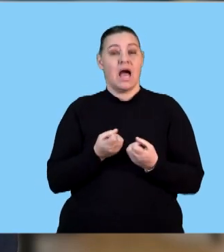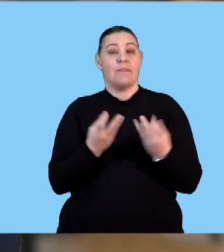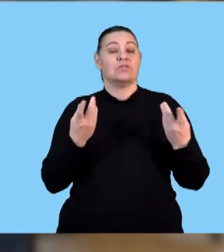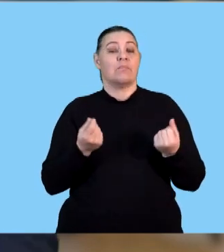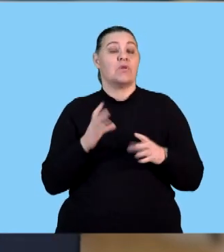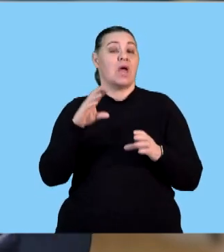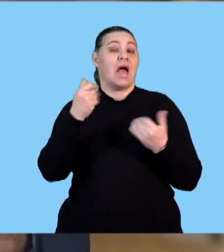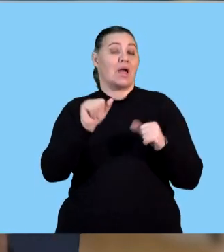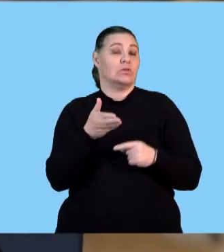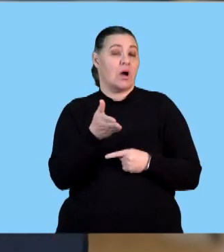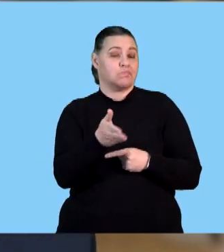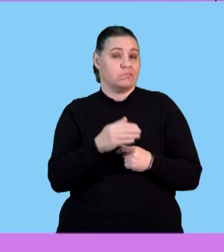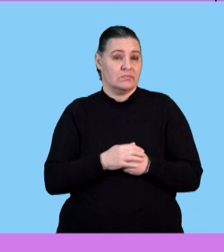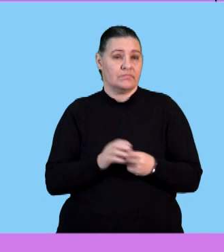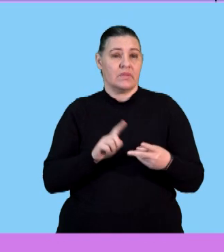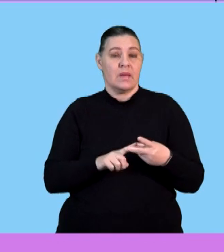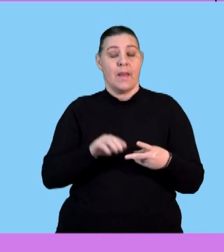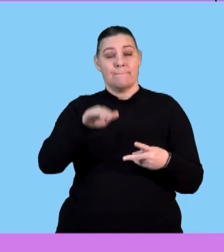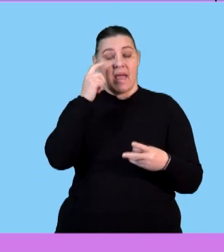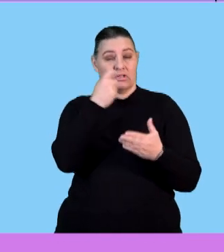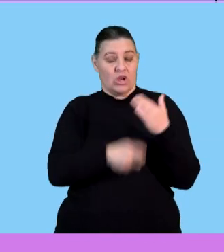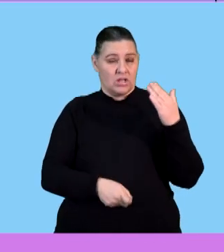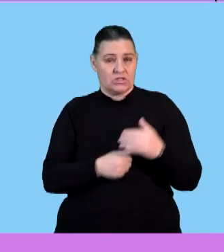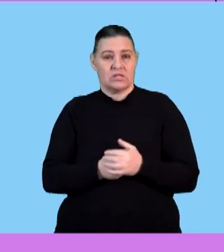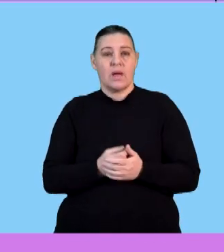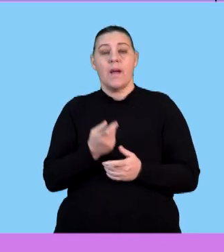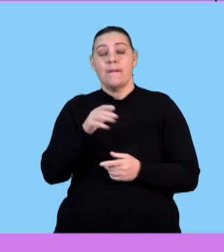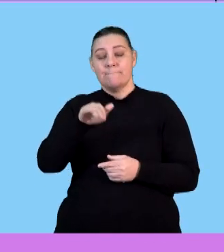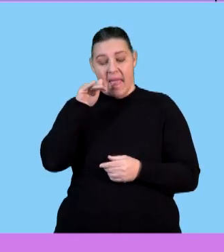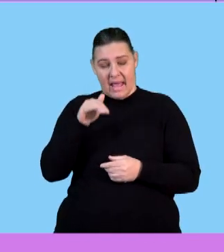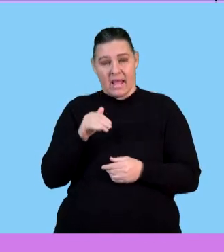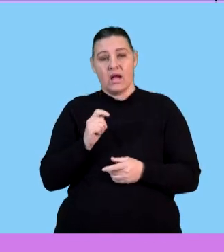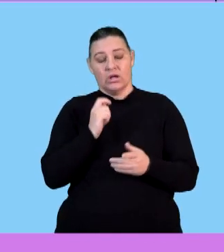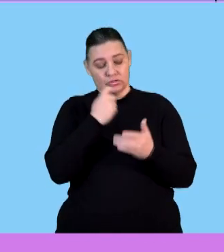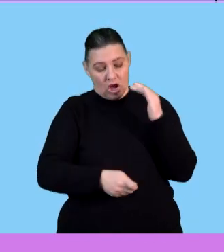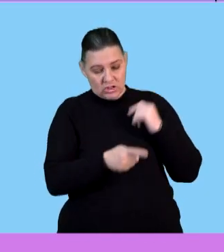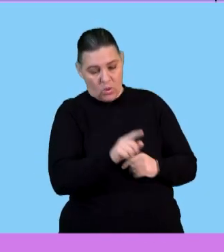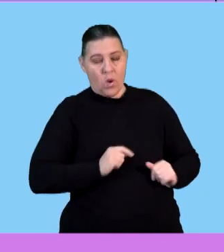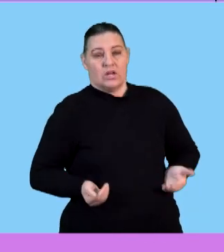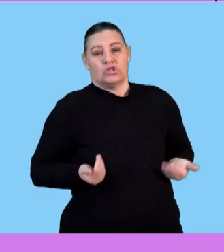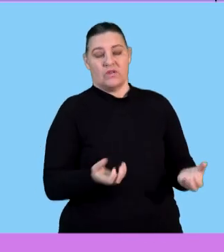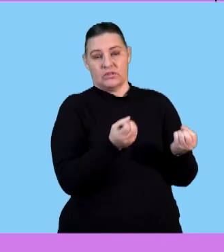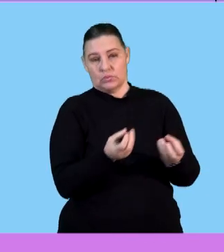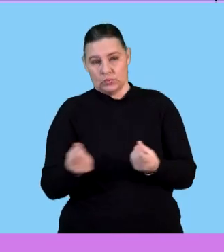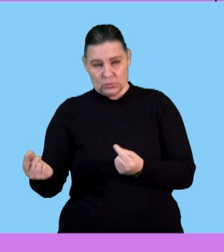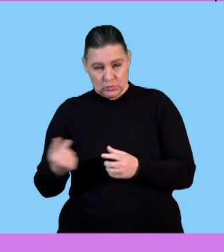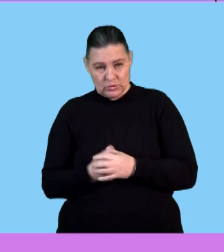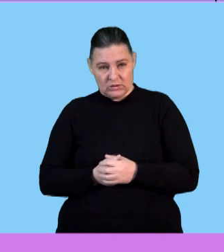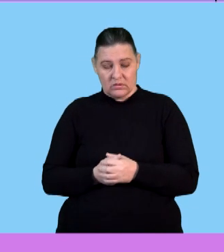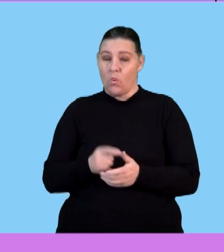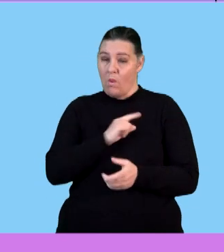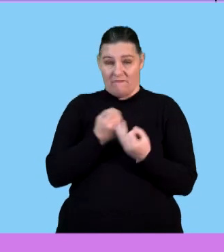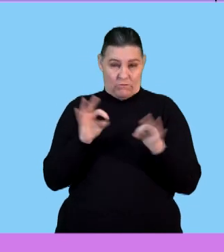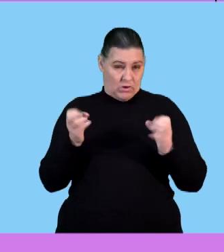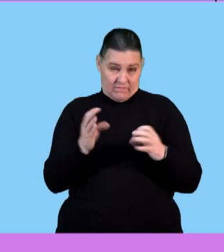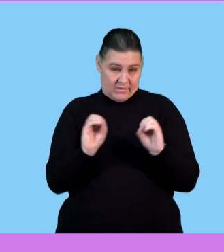amount of money in an account, bank charges, the fees charged by the bank for their services. Again, nothing's done